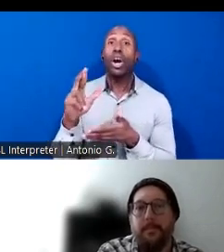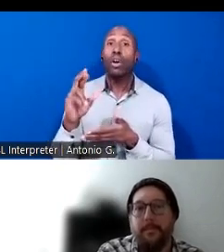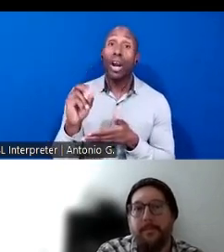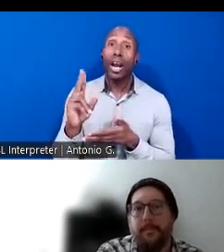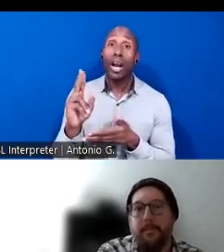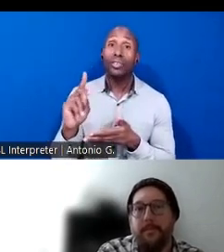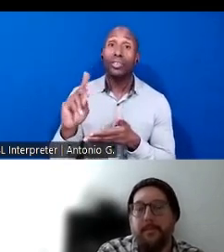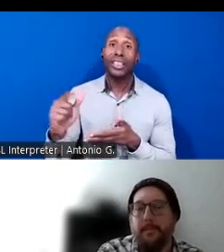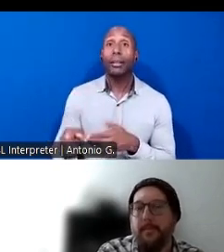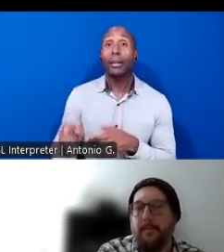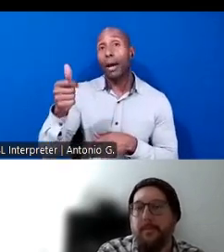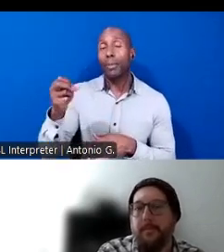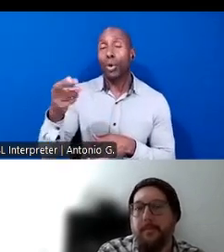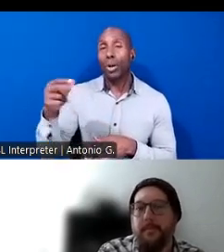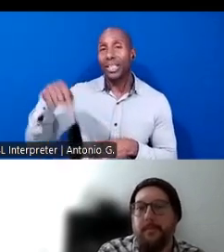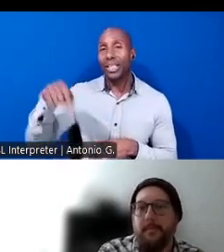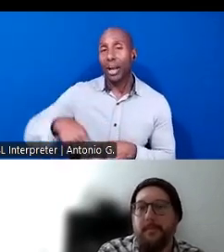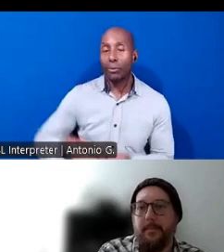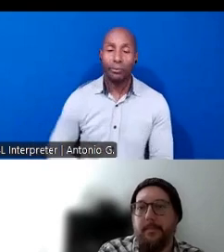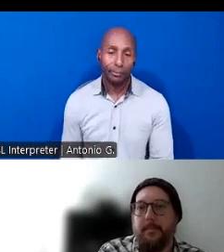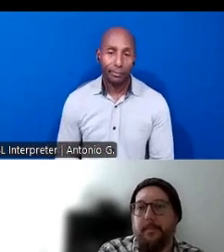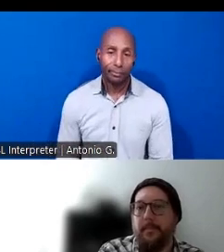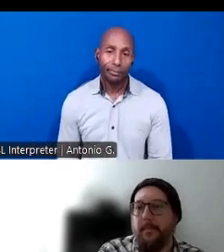down and report to that second decimal point.